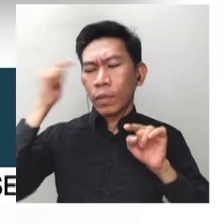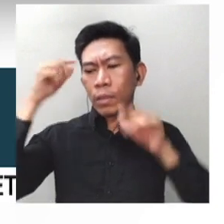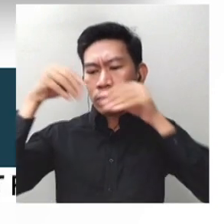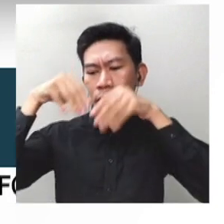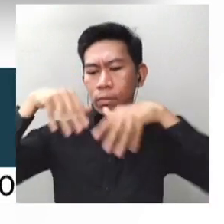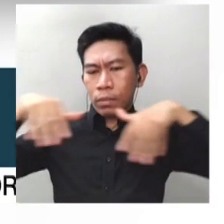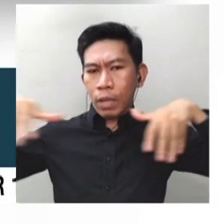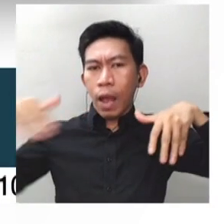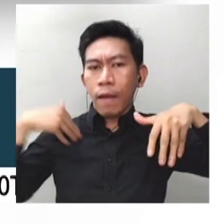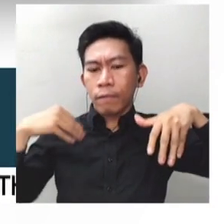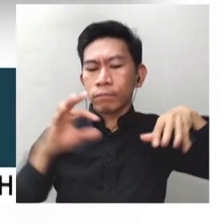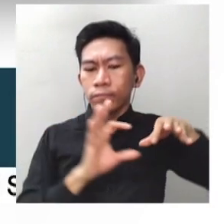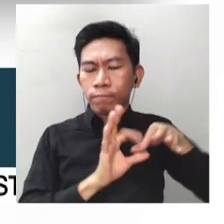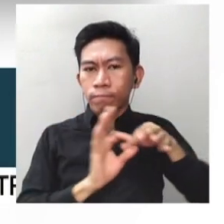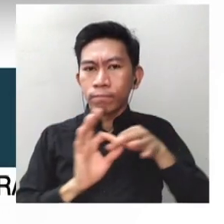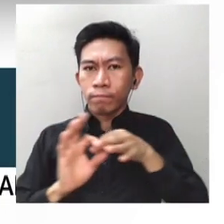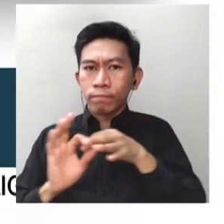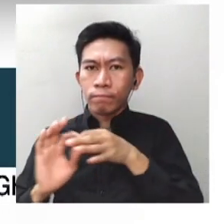ang